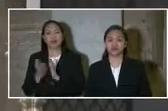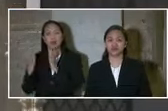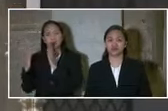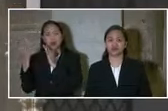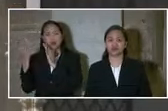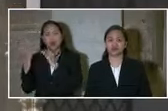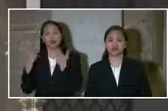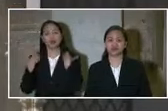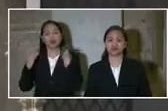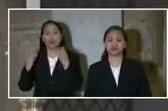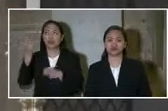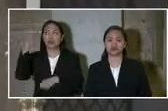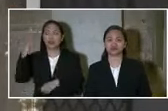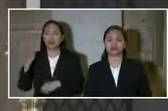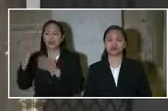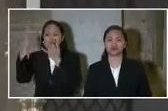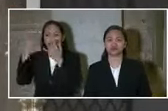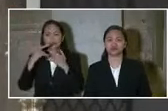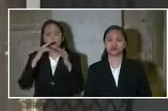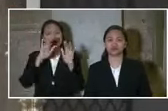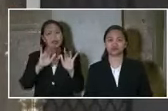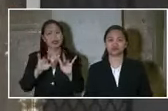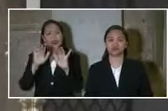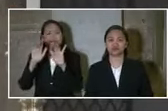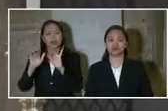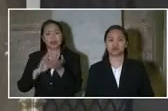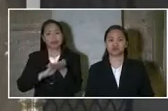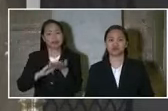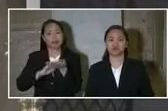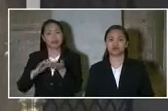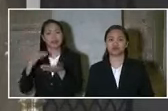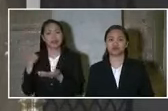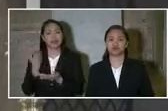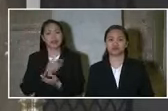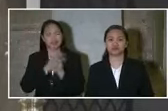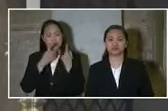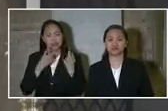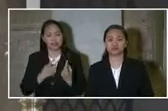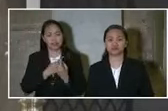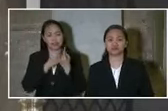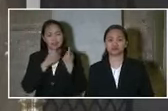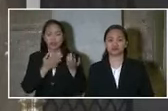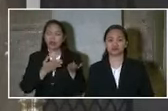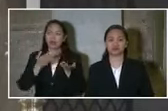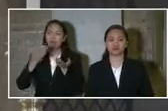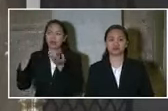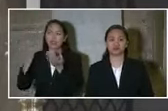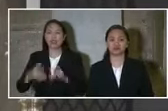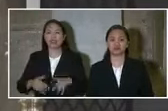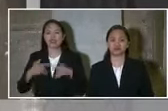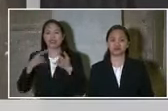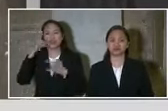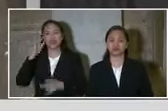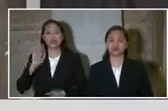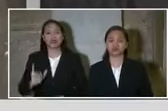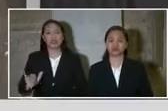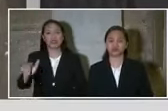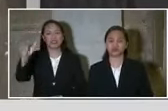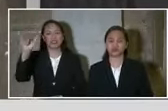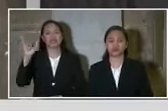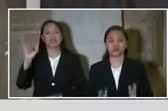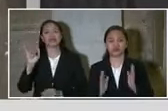Almighty God, have mercy on us, forgive us our sins, and bring us to everlasting